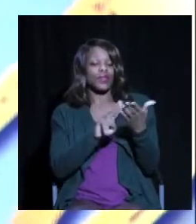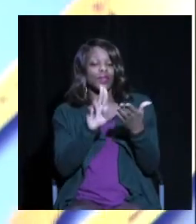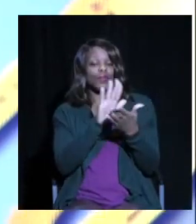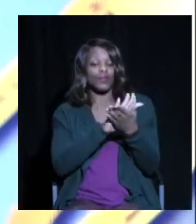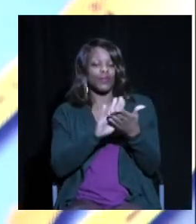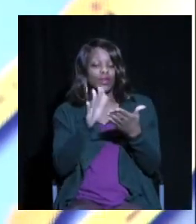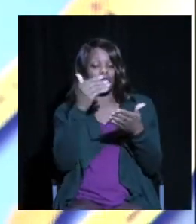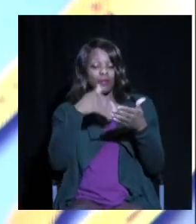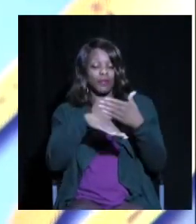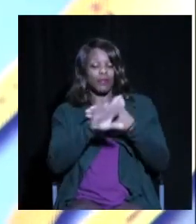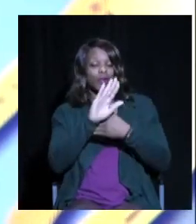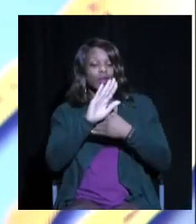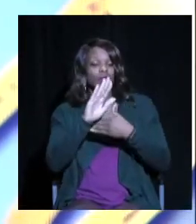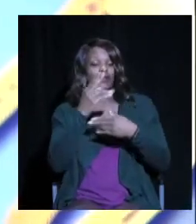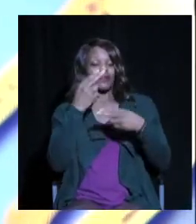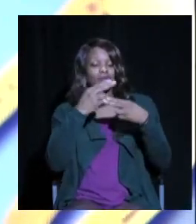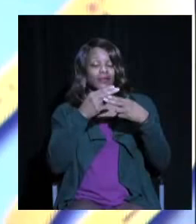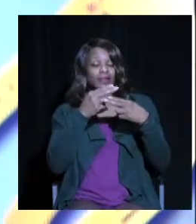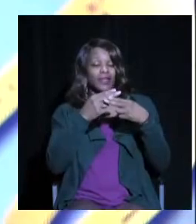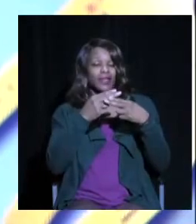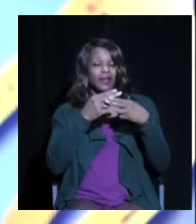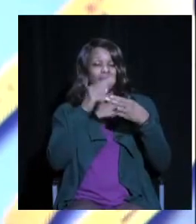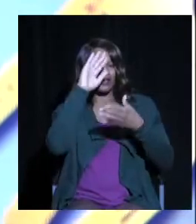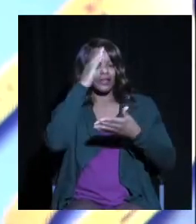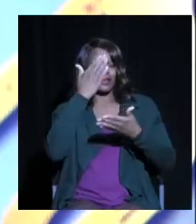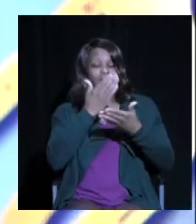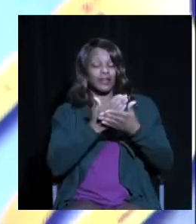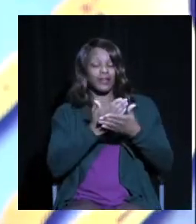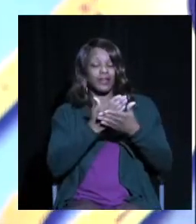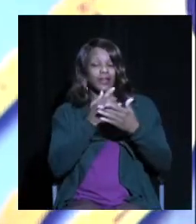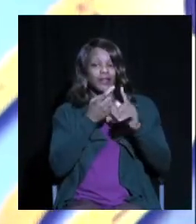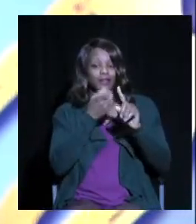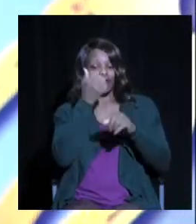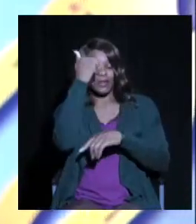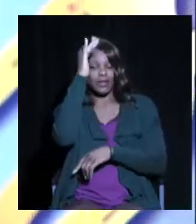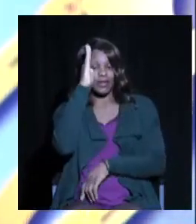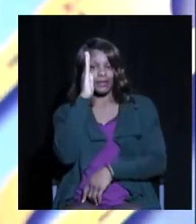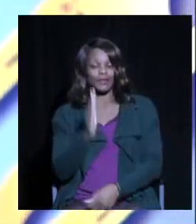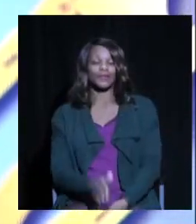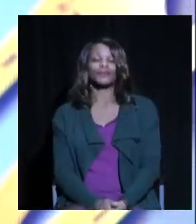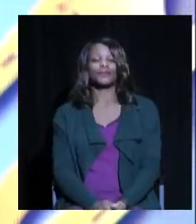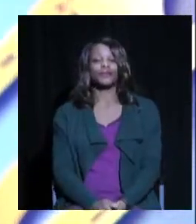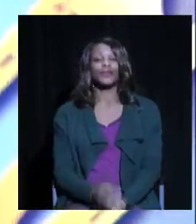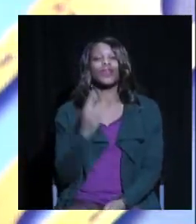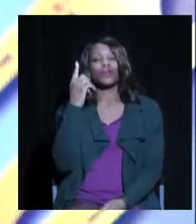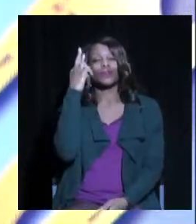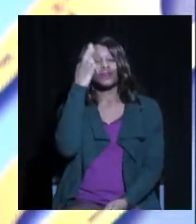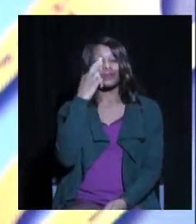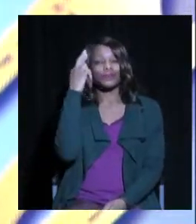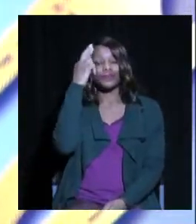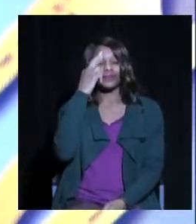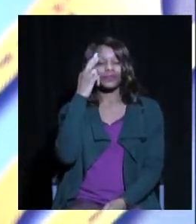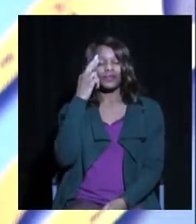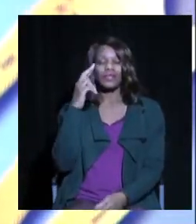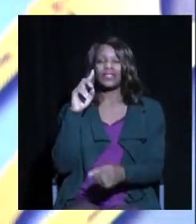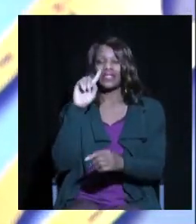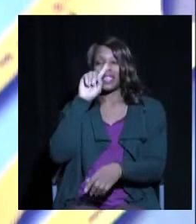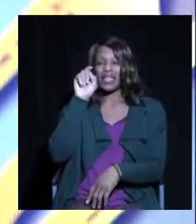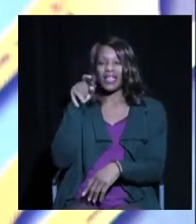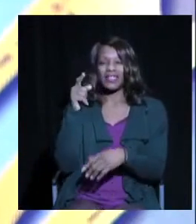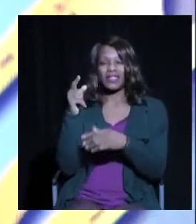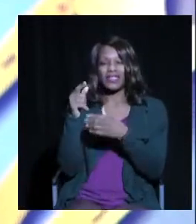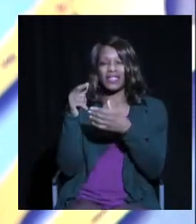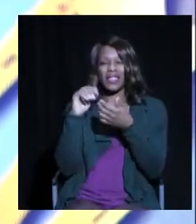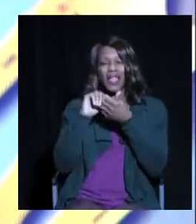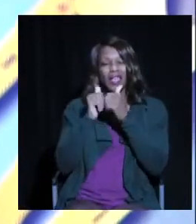to be born will be called the Son of God. One of the reasons Mary asks how is because she's